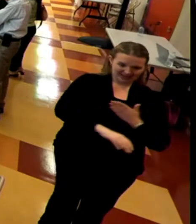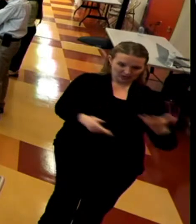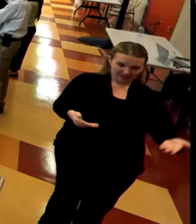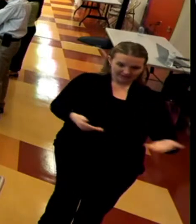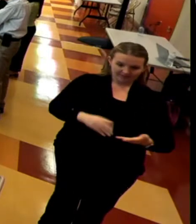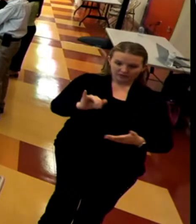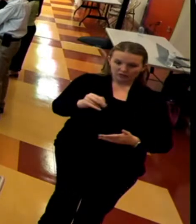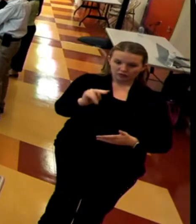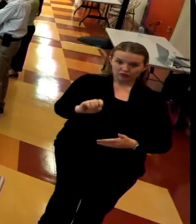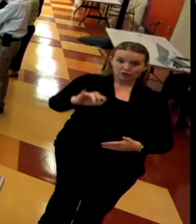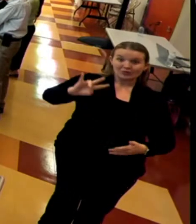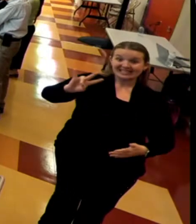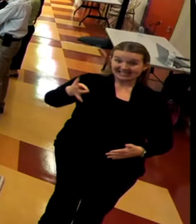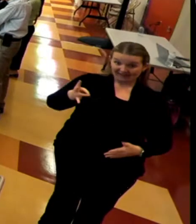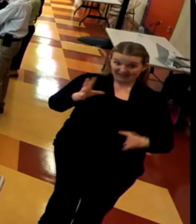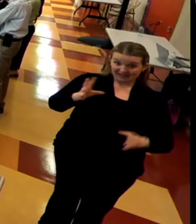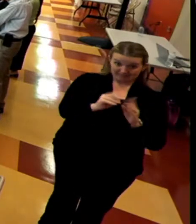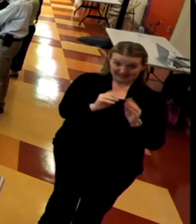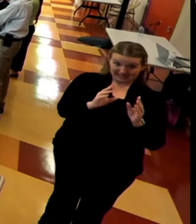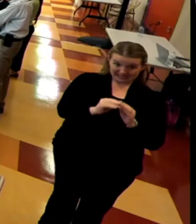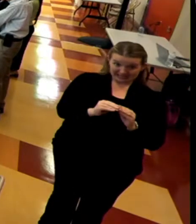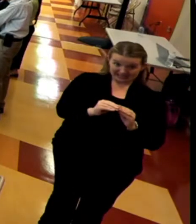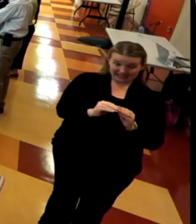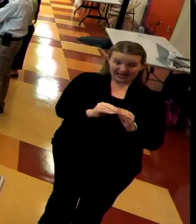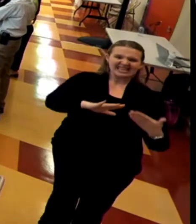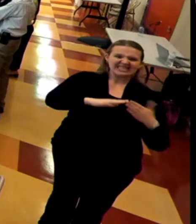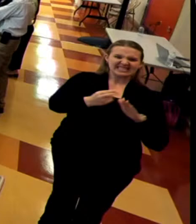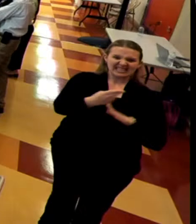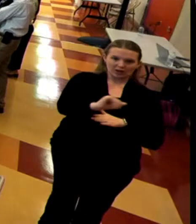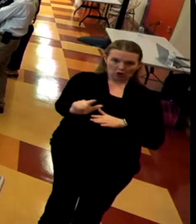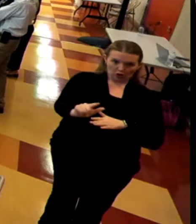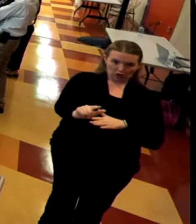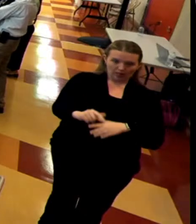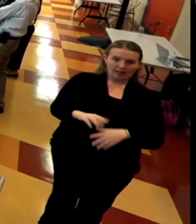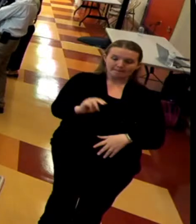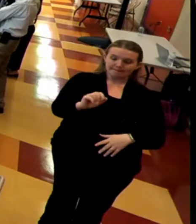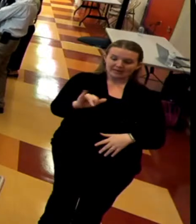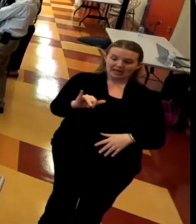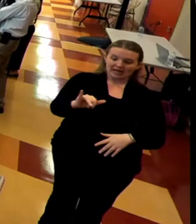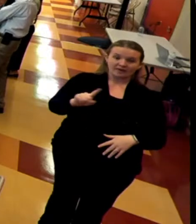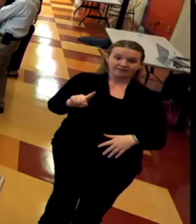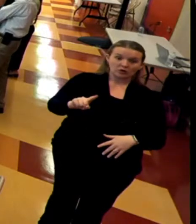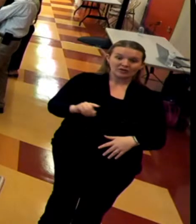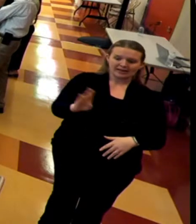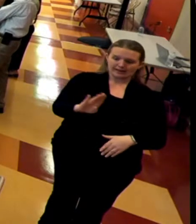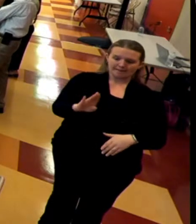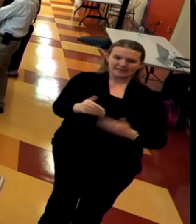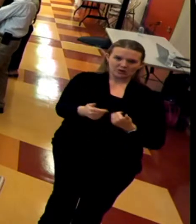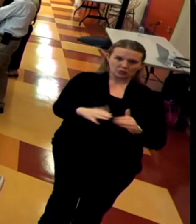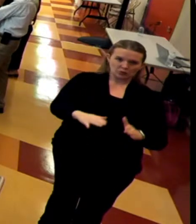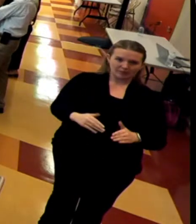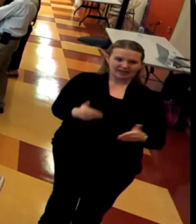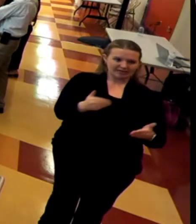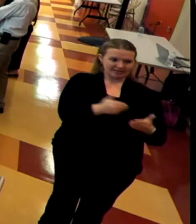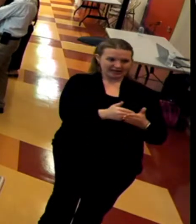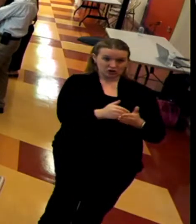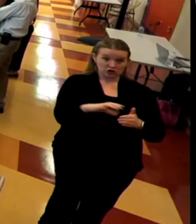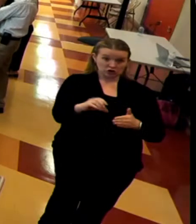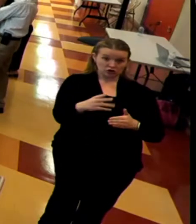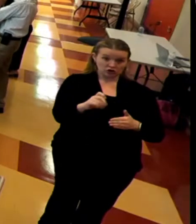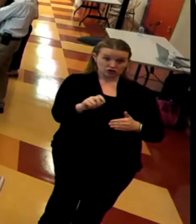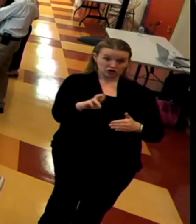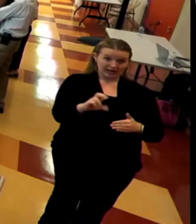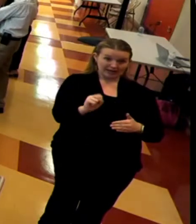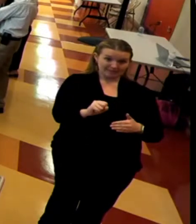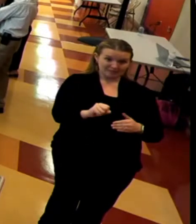June 7th meeting date at City Hall. Again, May 31st, B room, that's Municipal Plaza over where Chambers is, but not in Chambers, the less